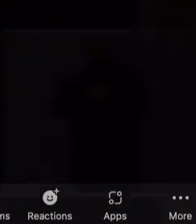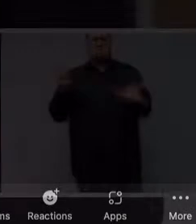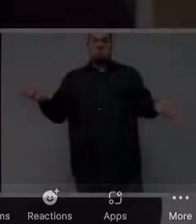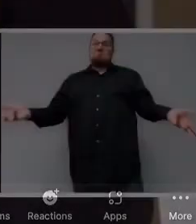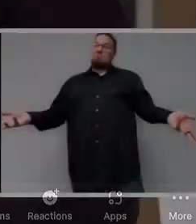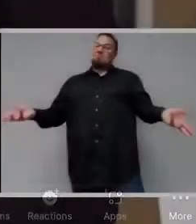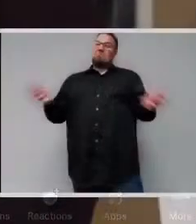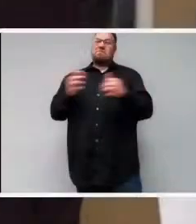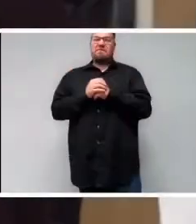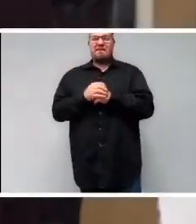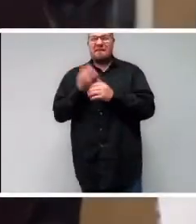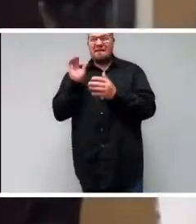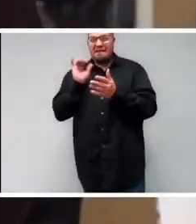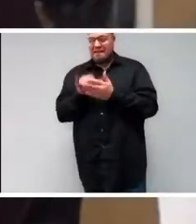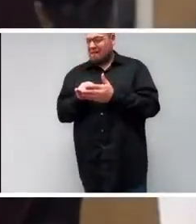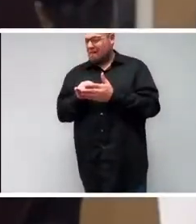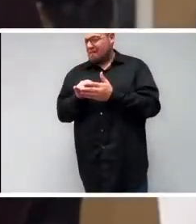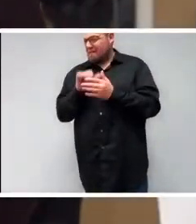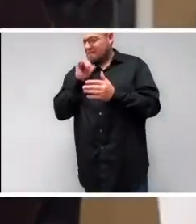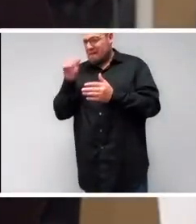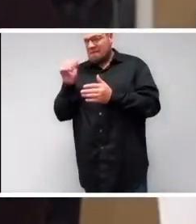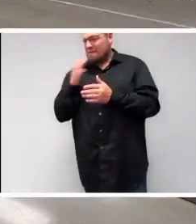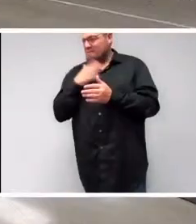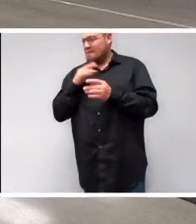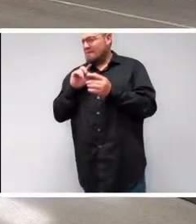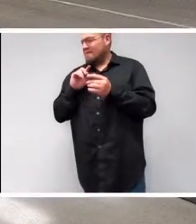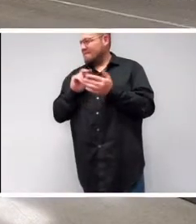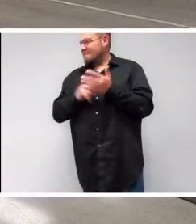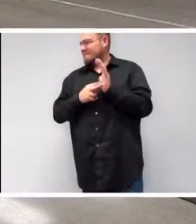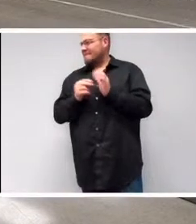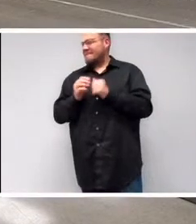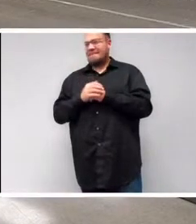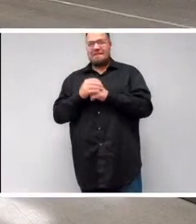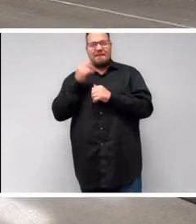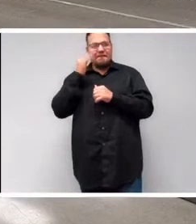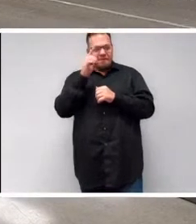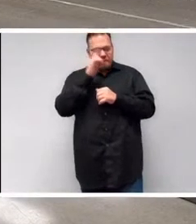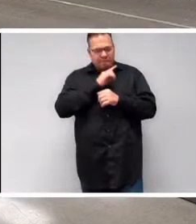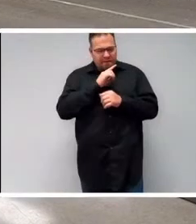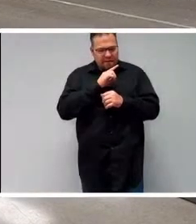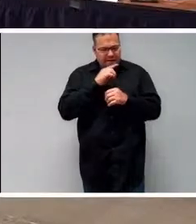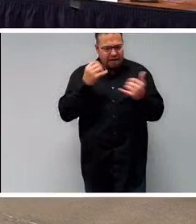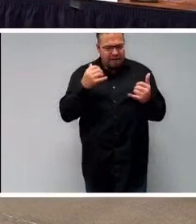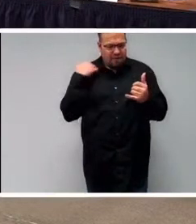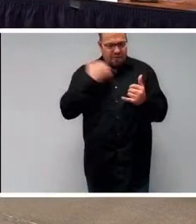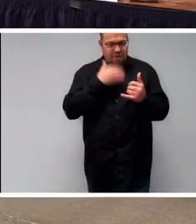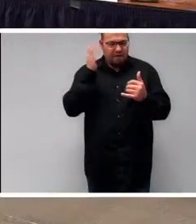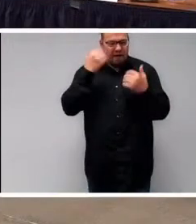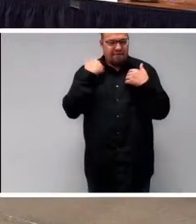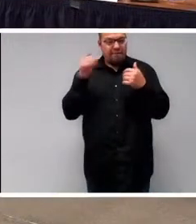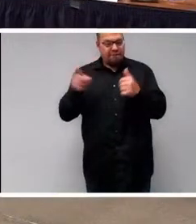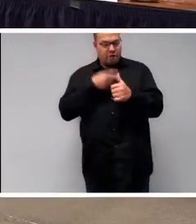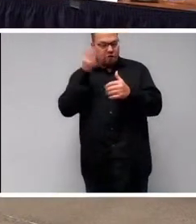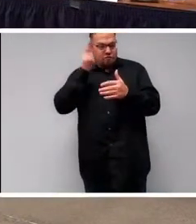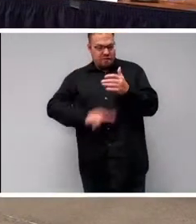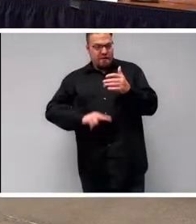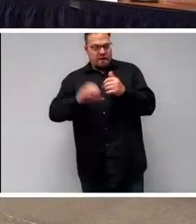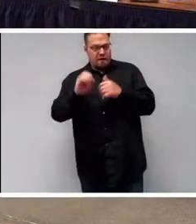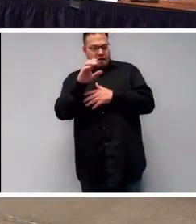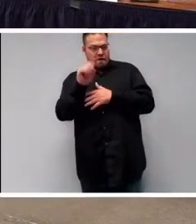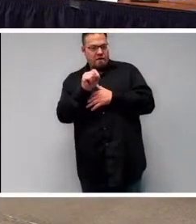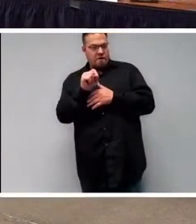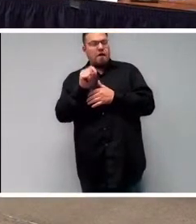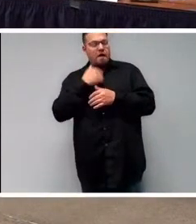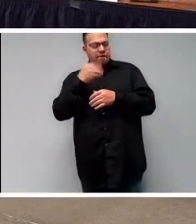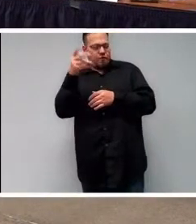That was not the intent. Okay. So if you don't mind, so today we'll have the first reading, so October, because I thought